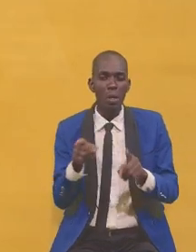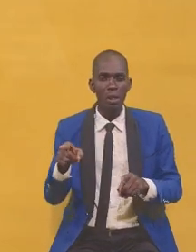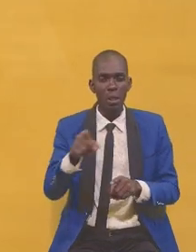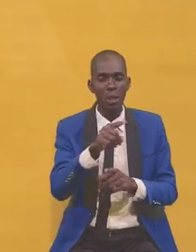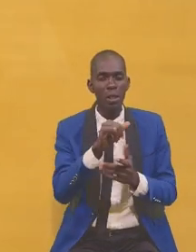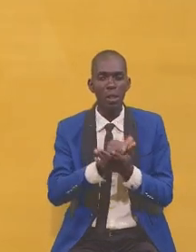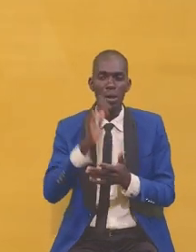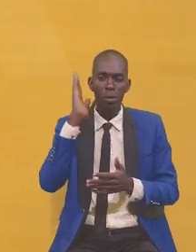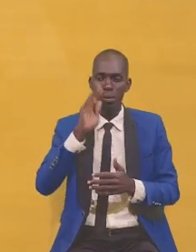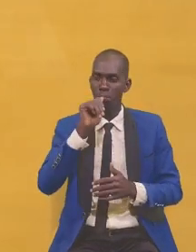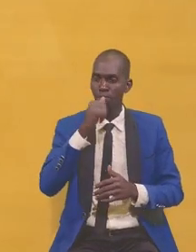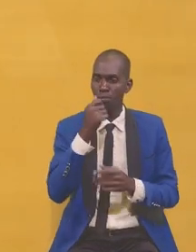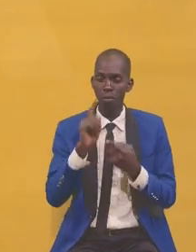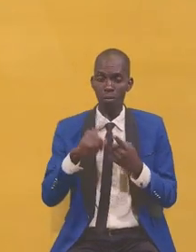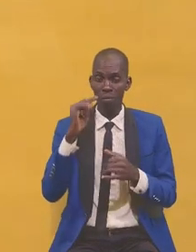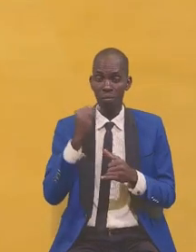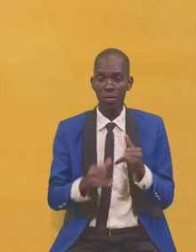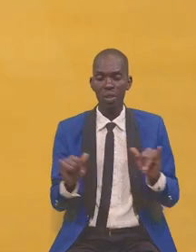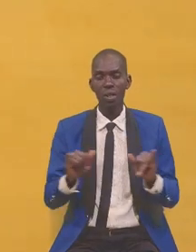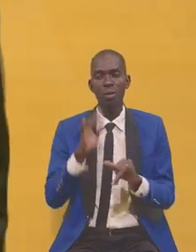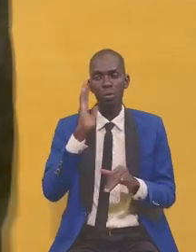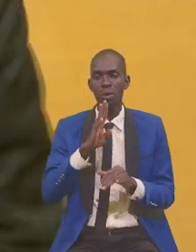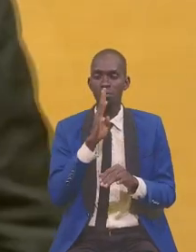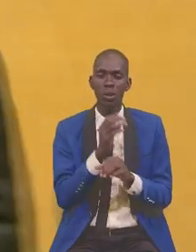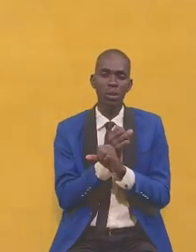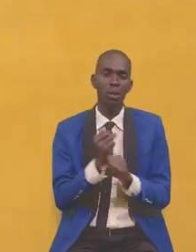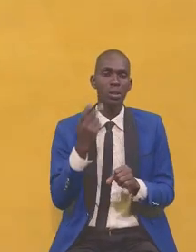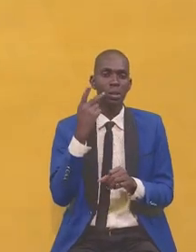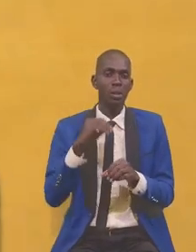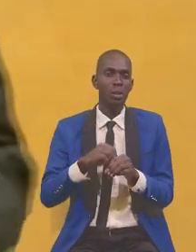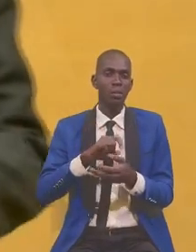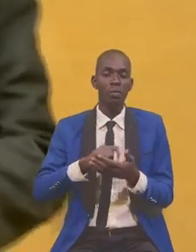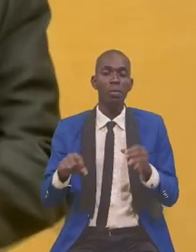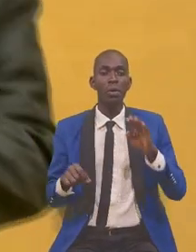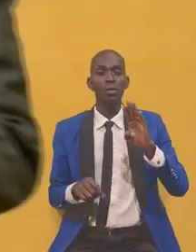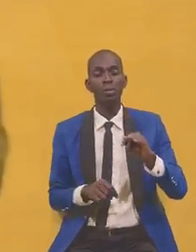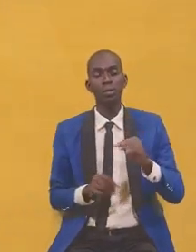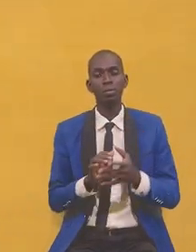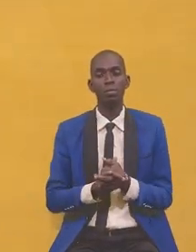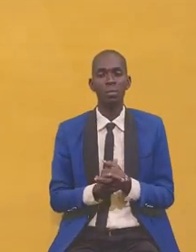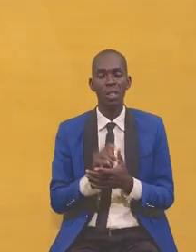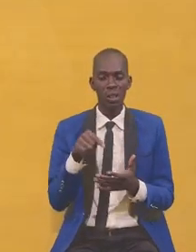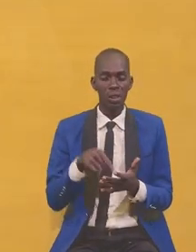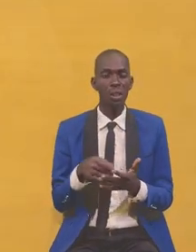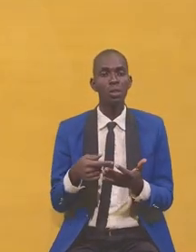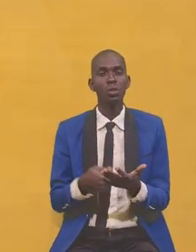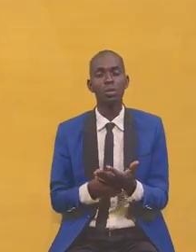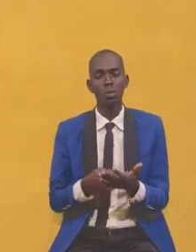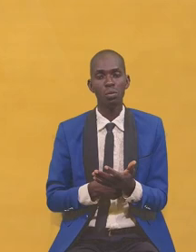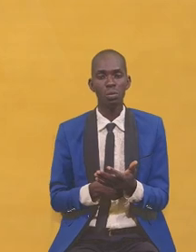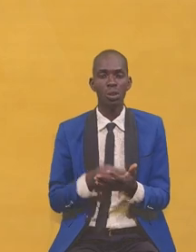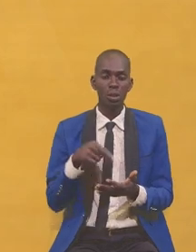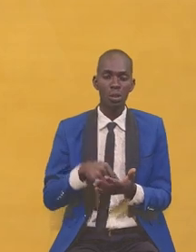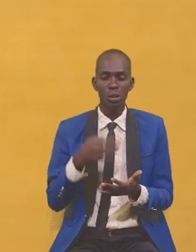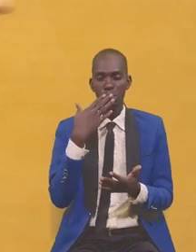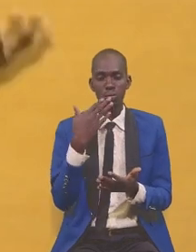the same shall be saved. Look at verse 14. In verse 14, this gospel, this good